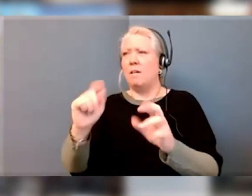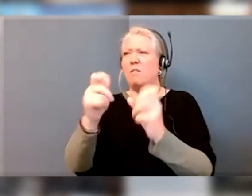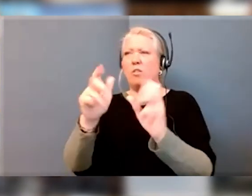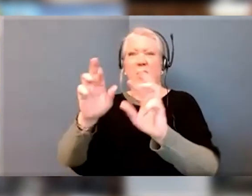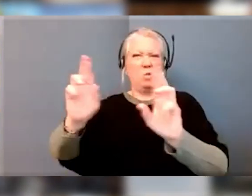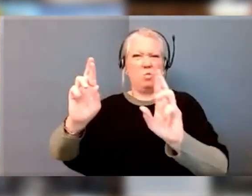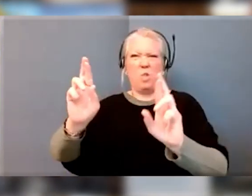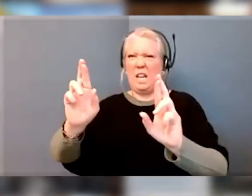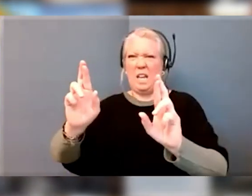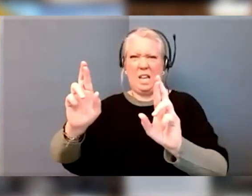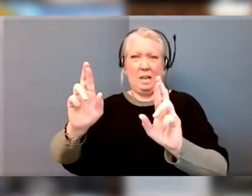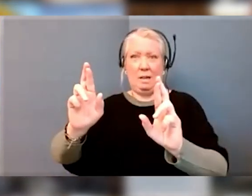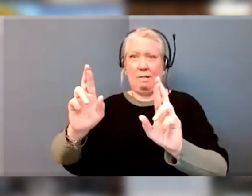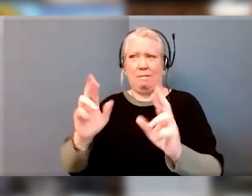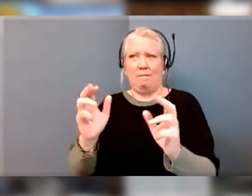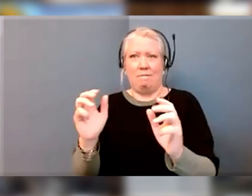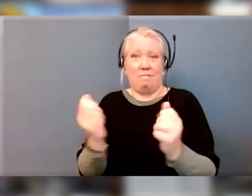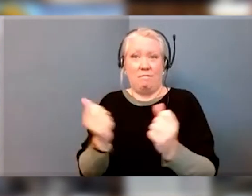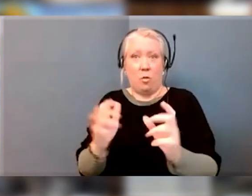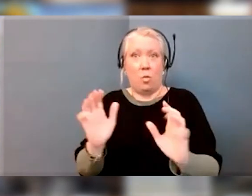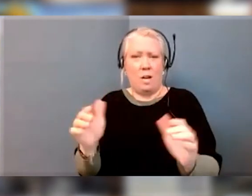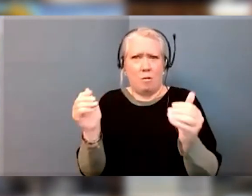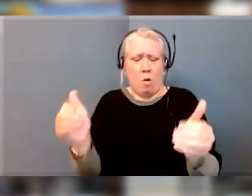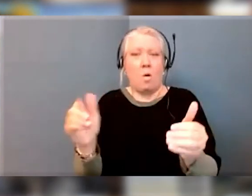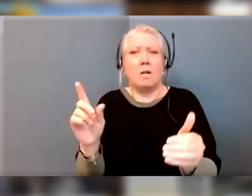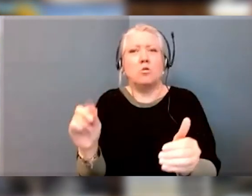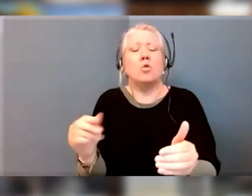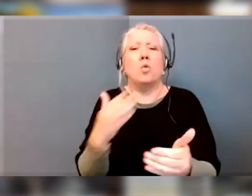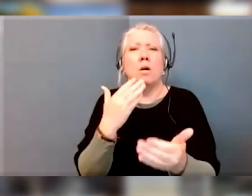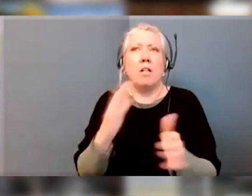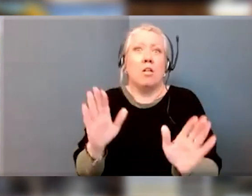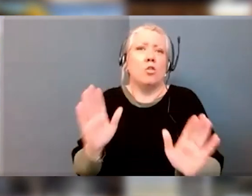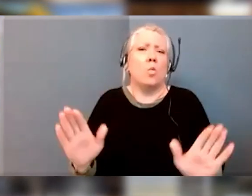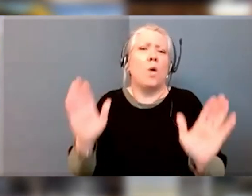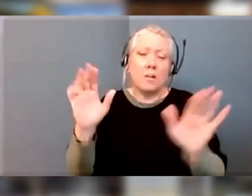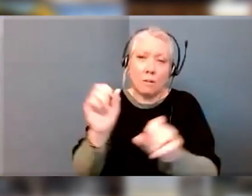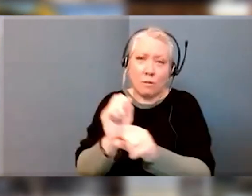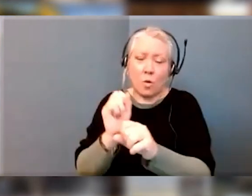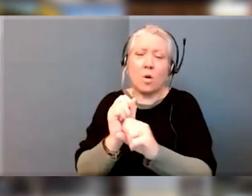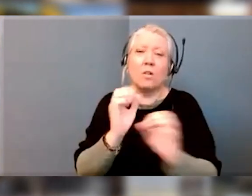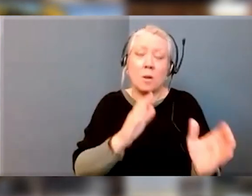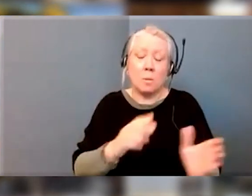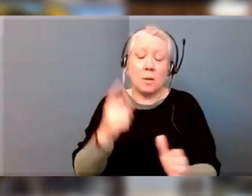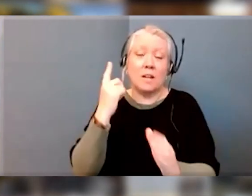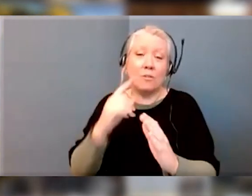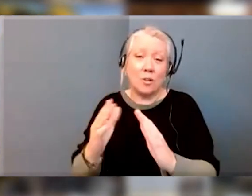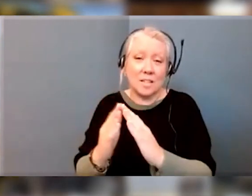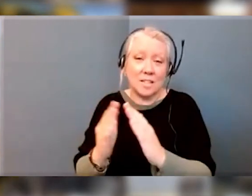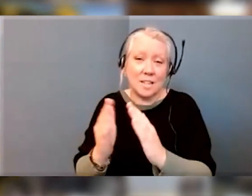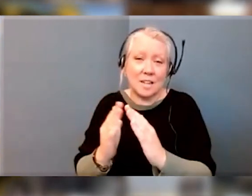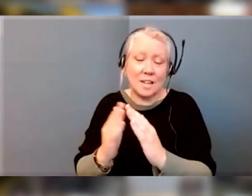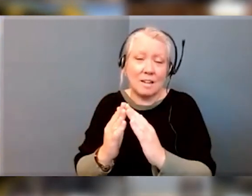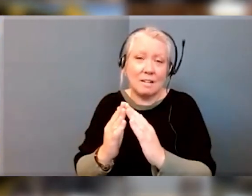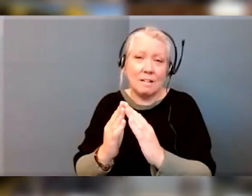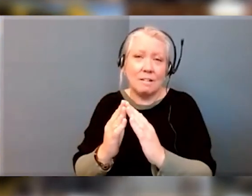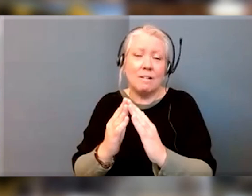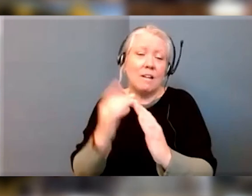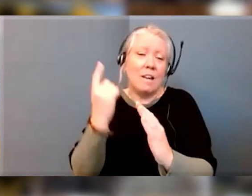then everyone can do the great work they're going to do to improve the city and provide public services.